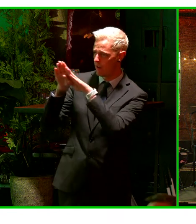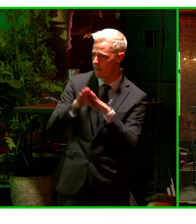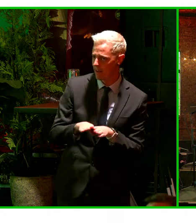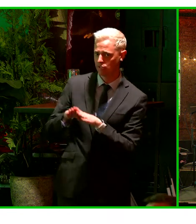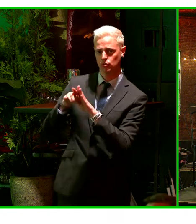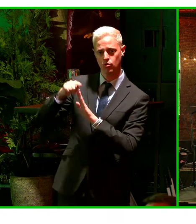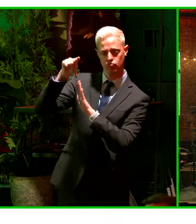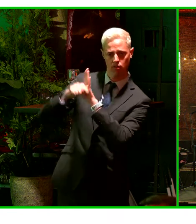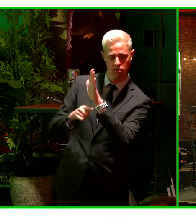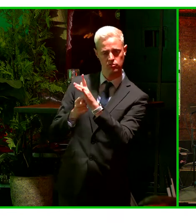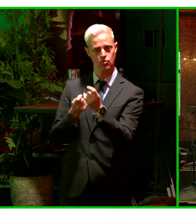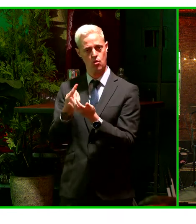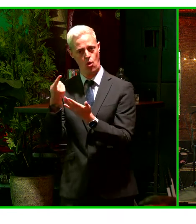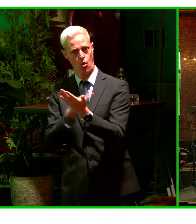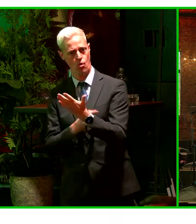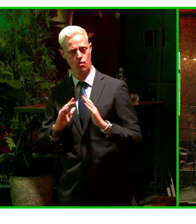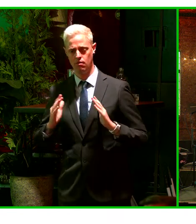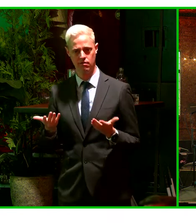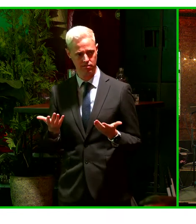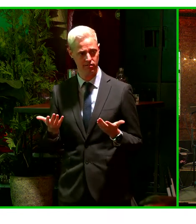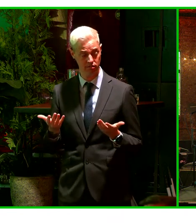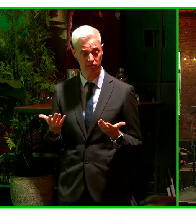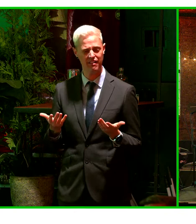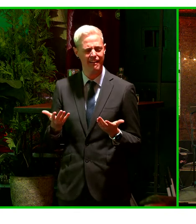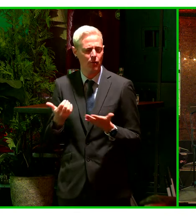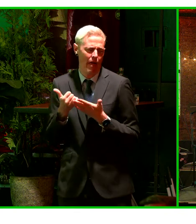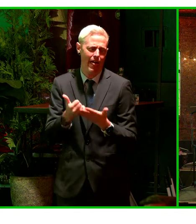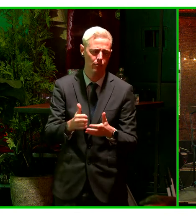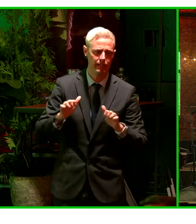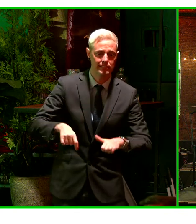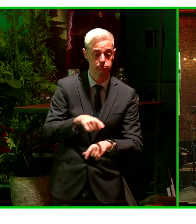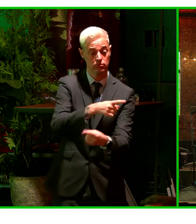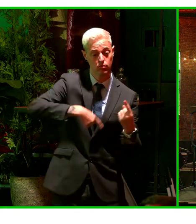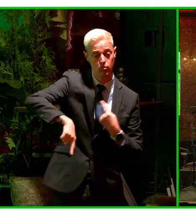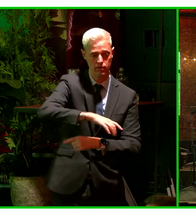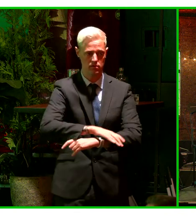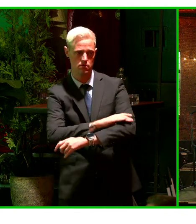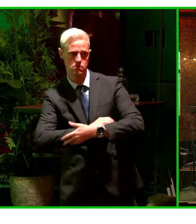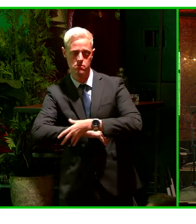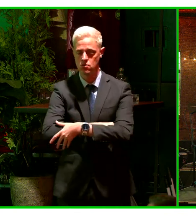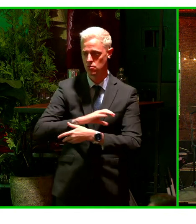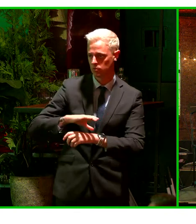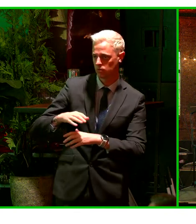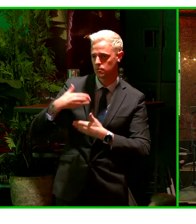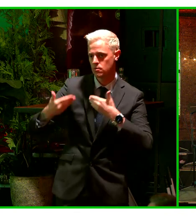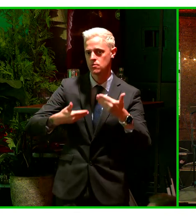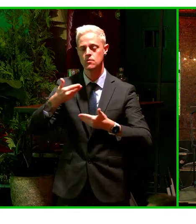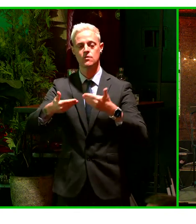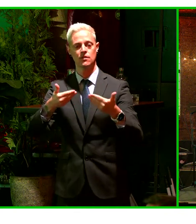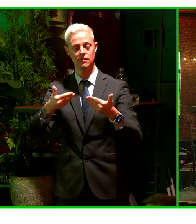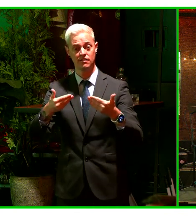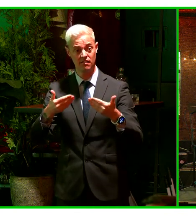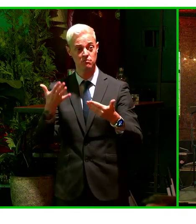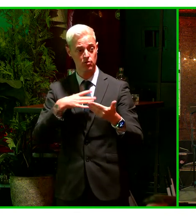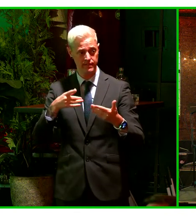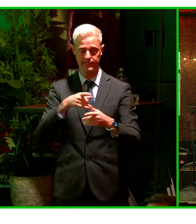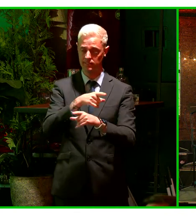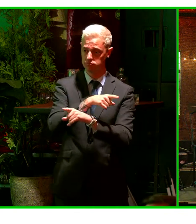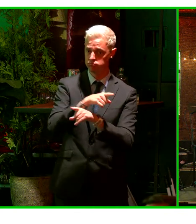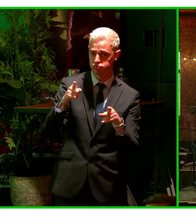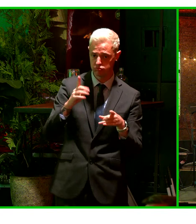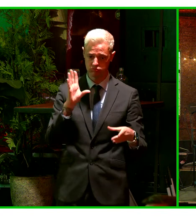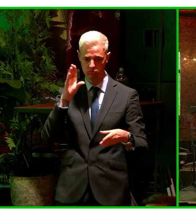That's part of it, because that will help the bottom move to where it needs, you know, bring up the slowest. But if you're going to get the pace into